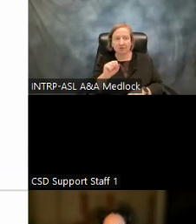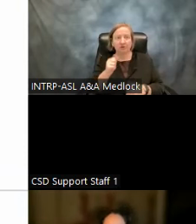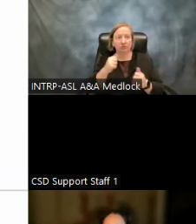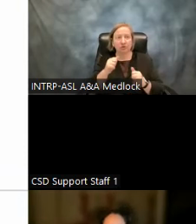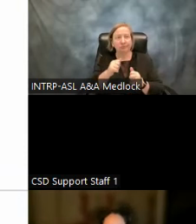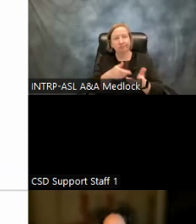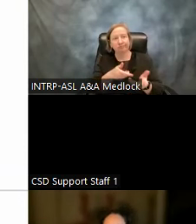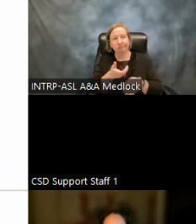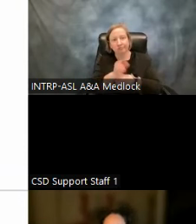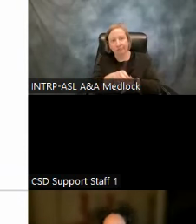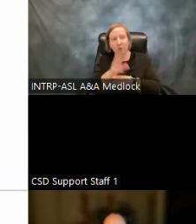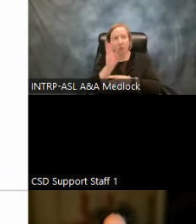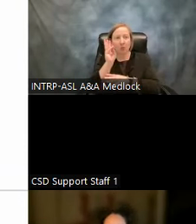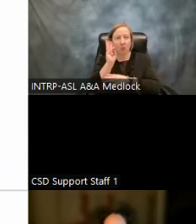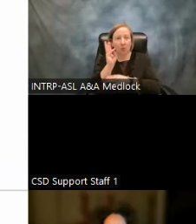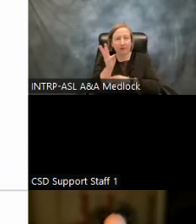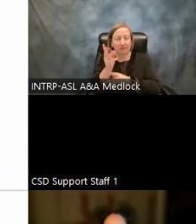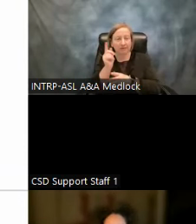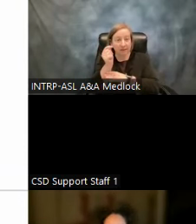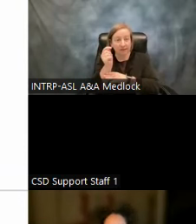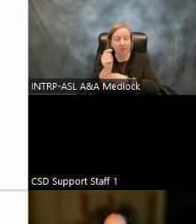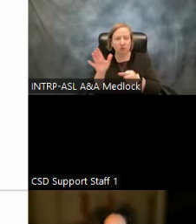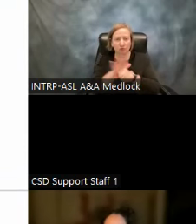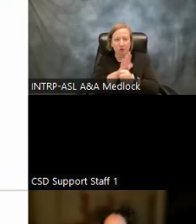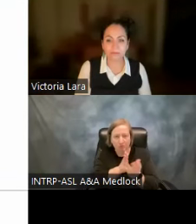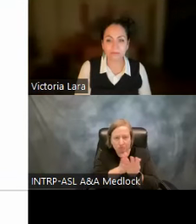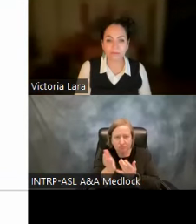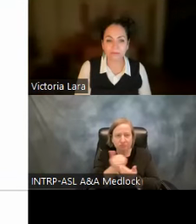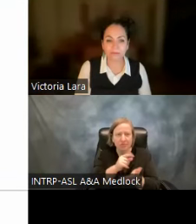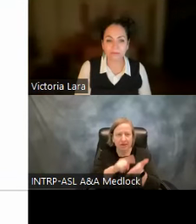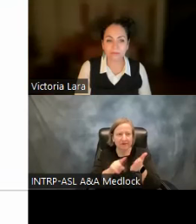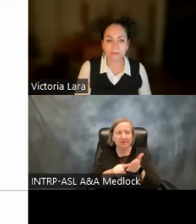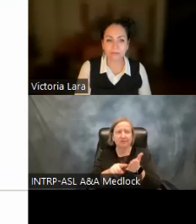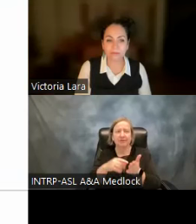to fully and thoroughly investigate a complaint or conduct a review.